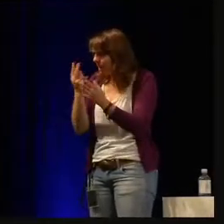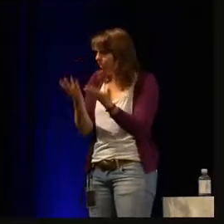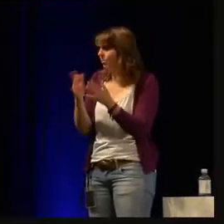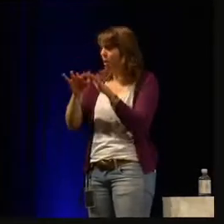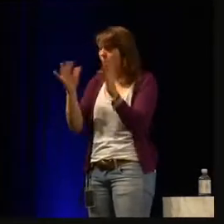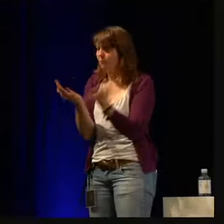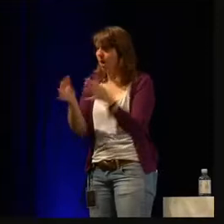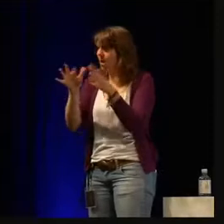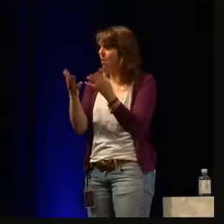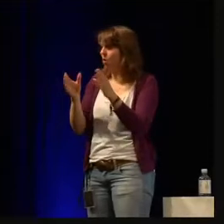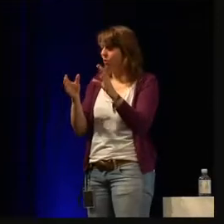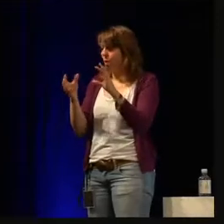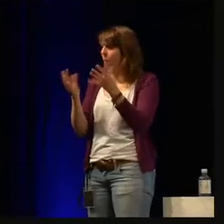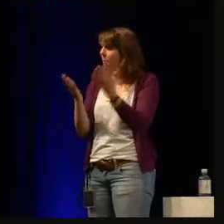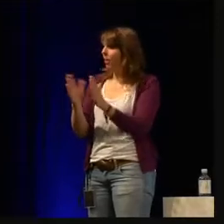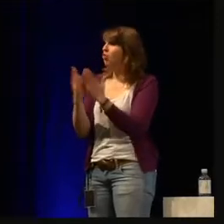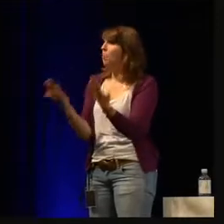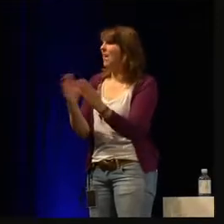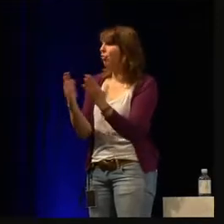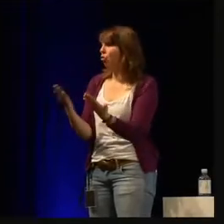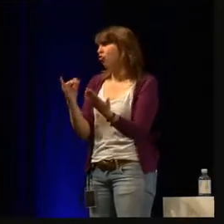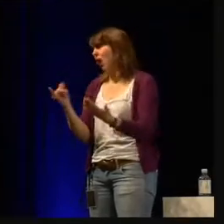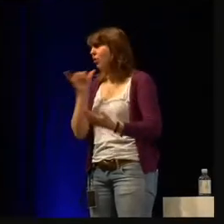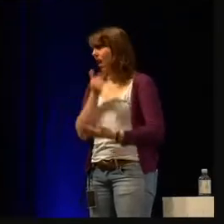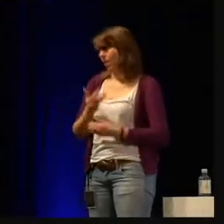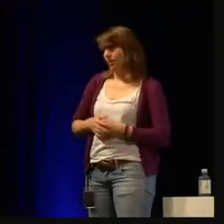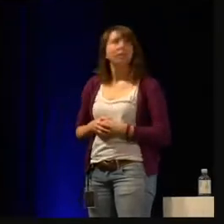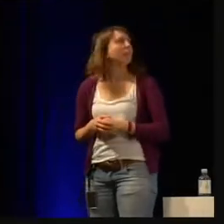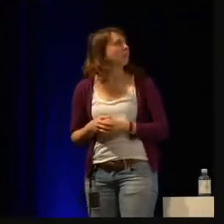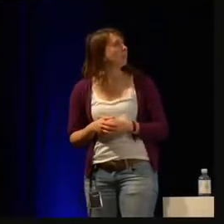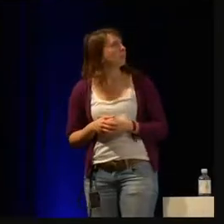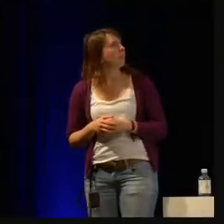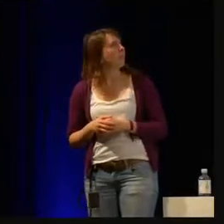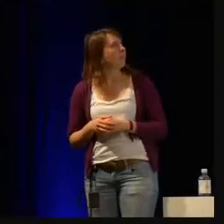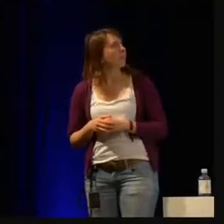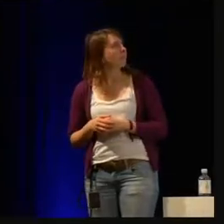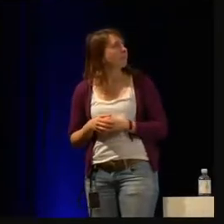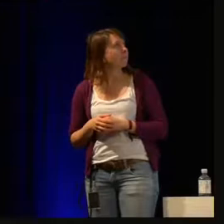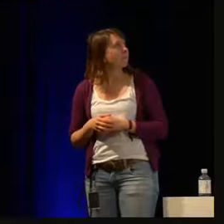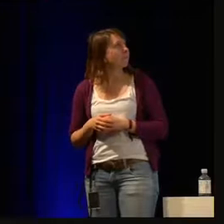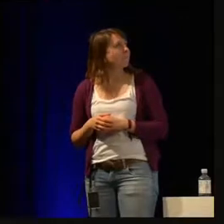by a couple of features like curves, points.